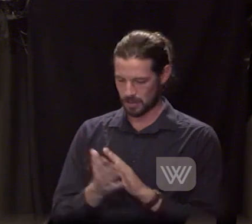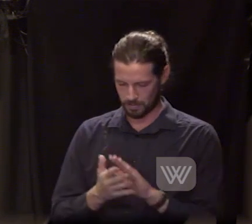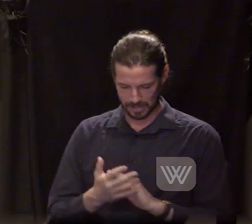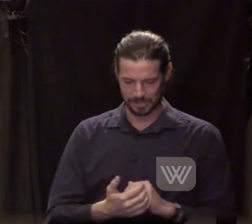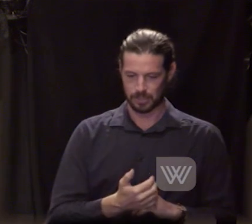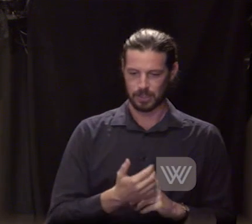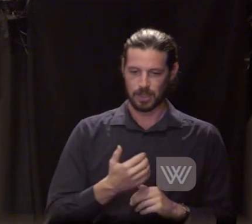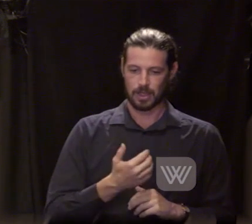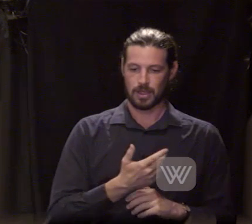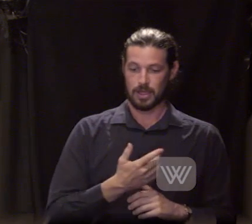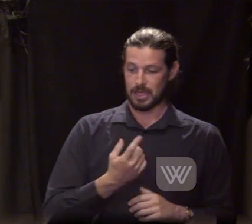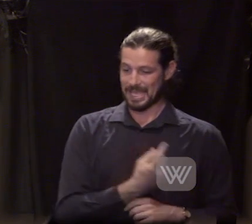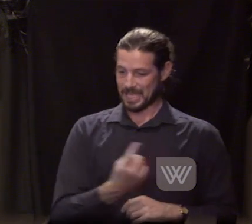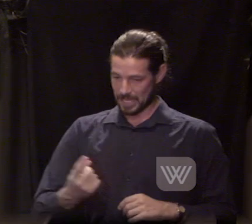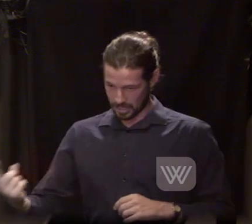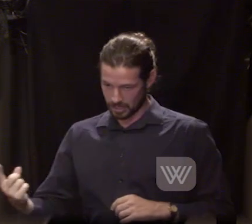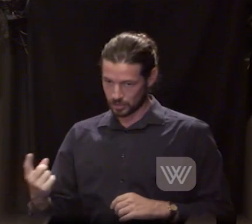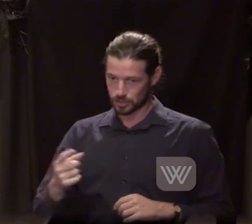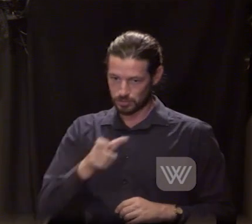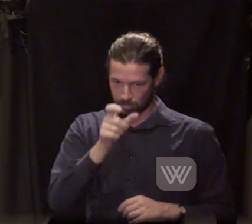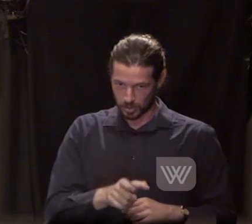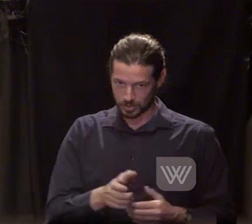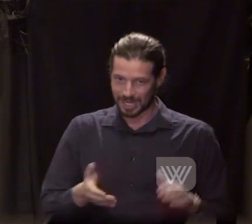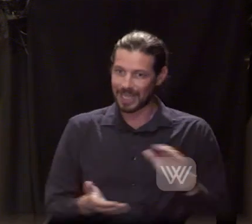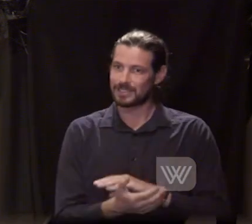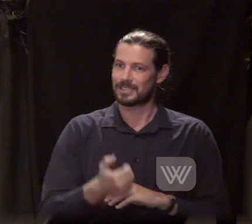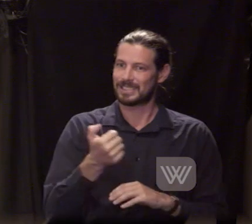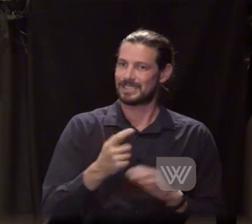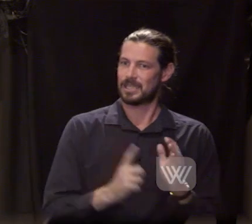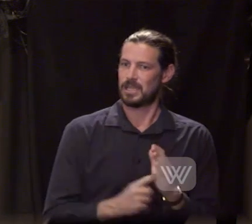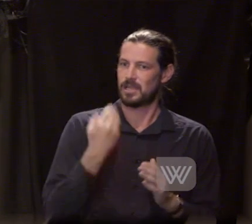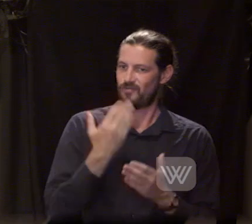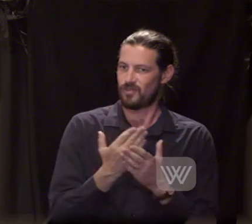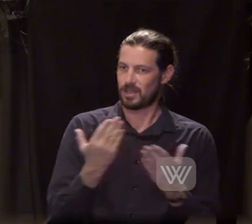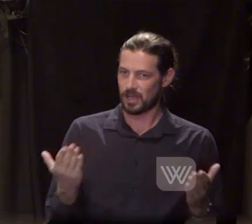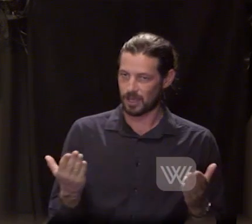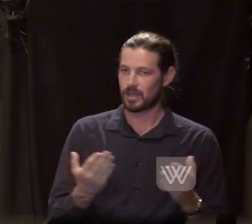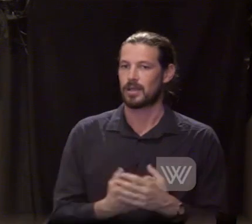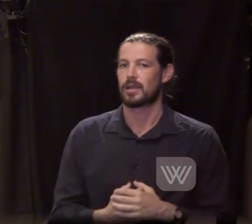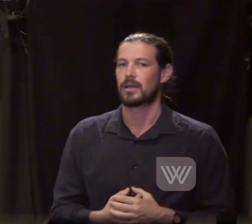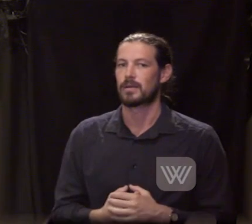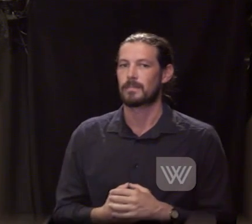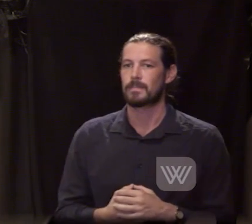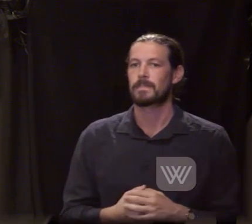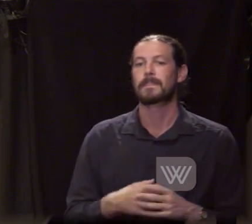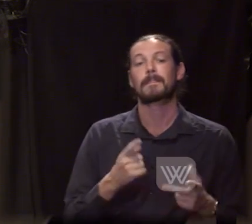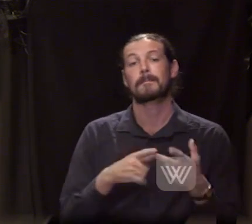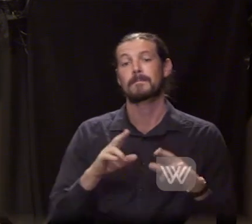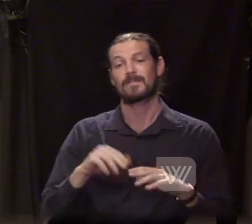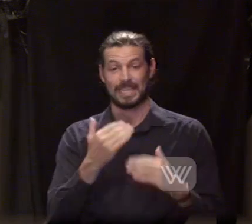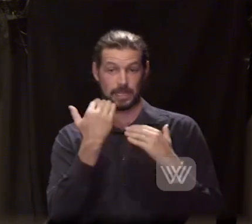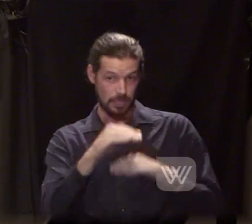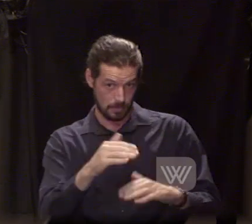liters per person per day for water that we were consuming. And so if you limit the amount of water you can take in